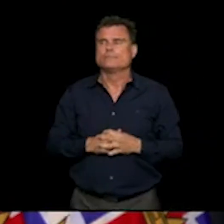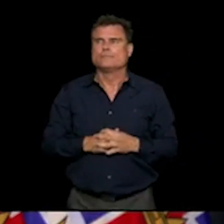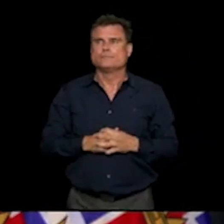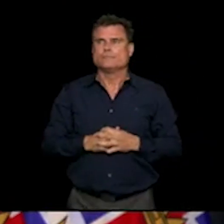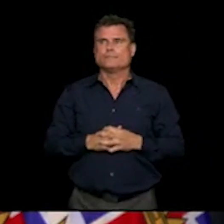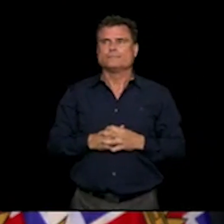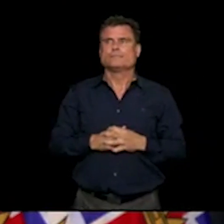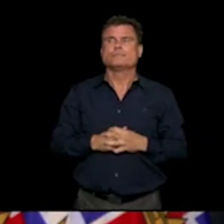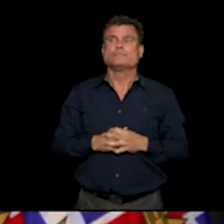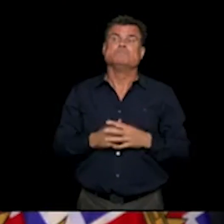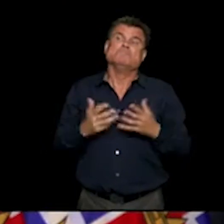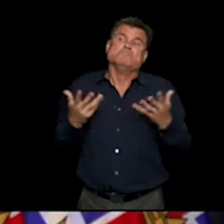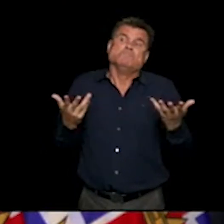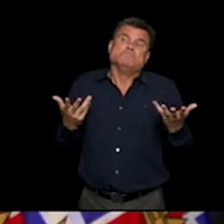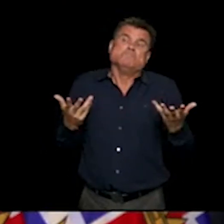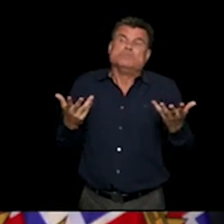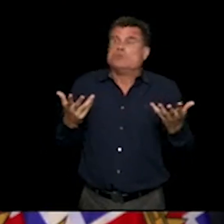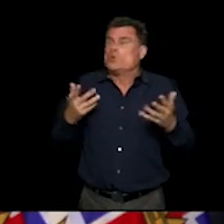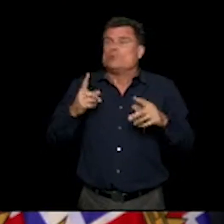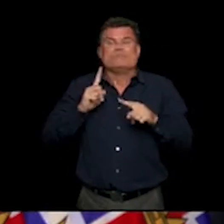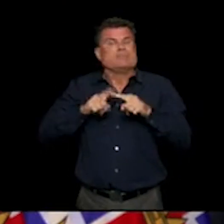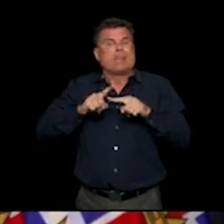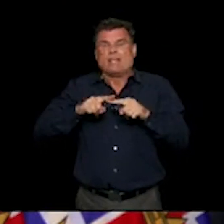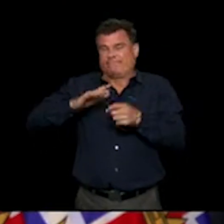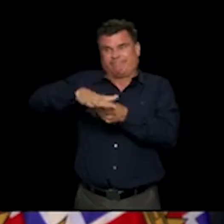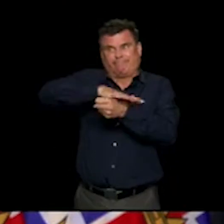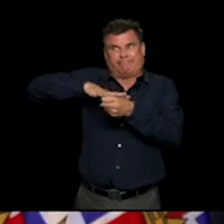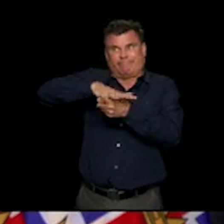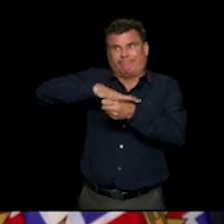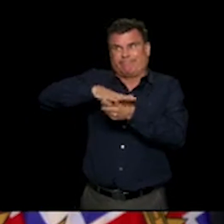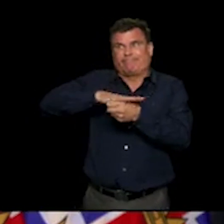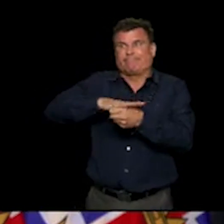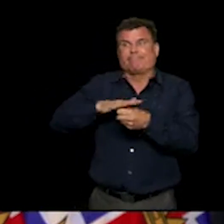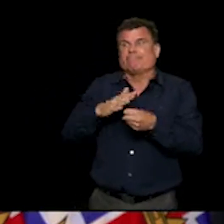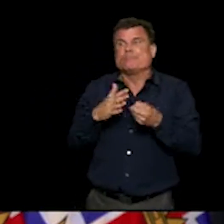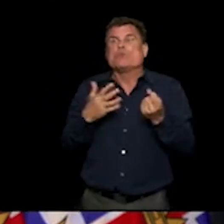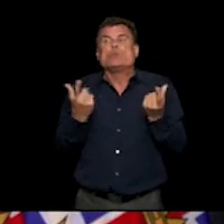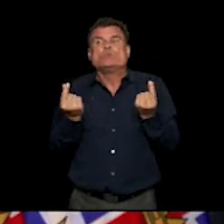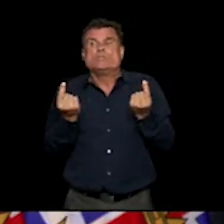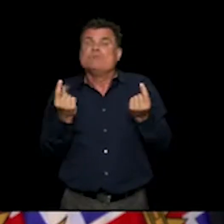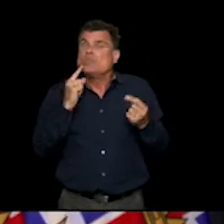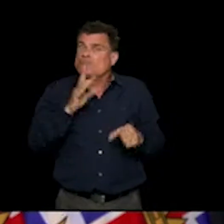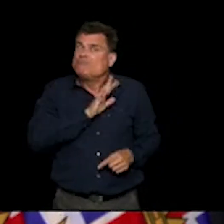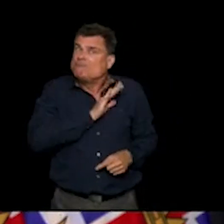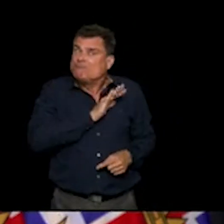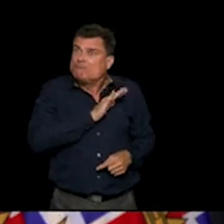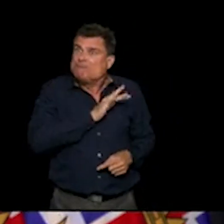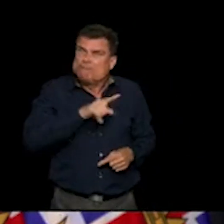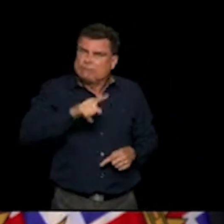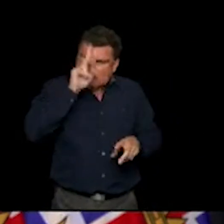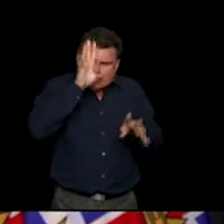plans, elementary, middle, and secondary schools, have done an incredible job